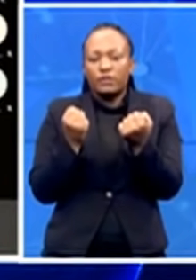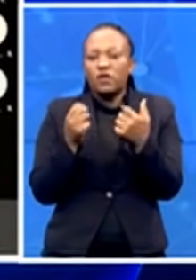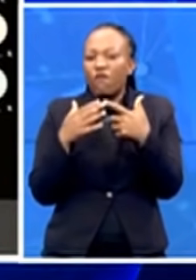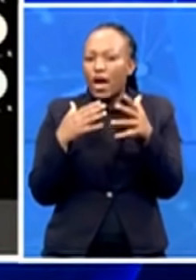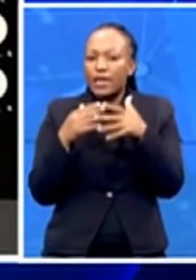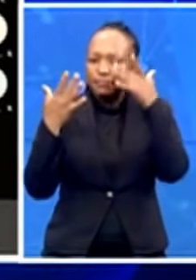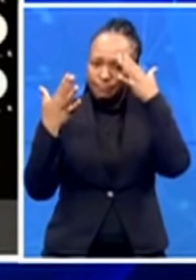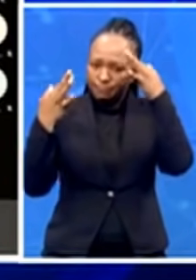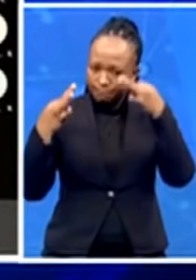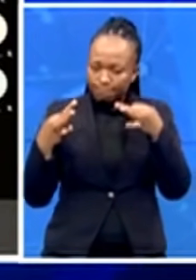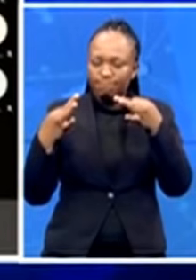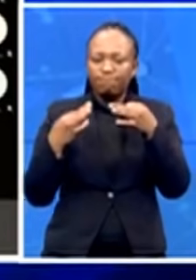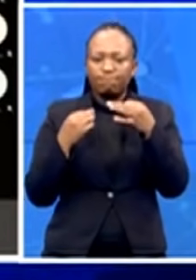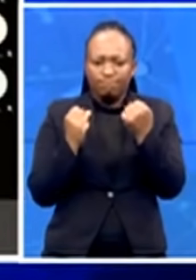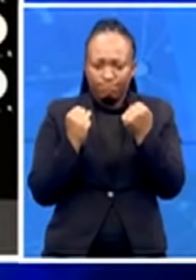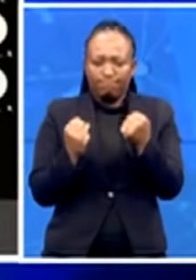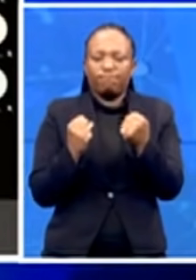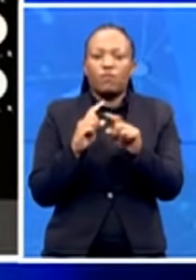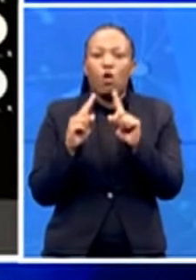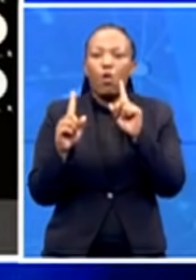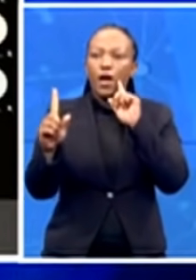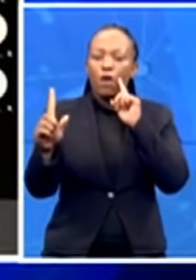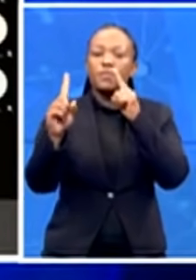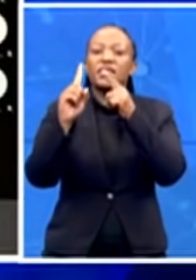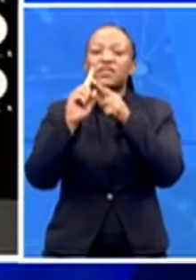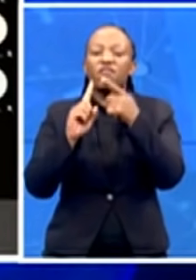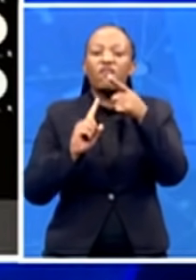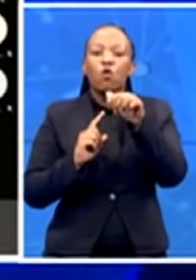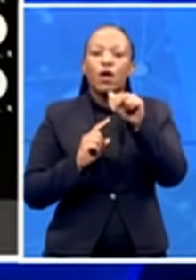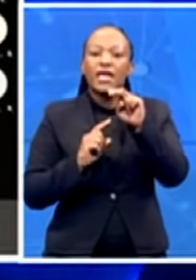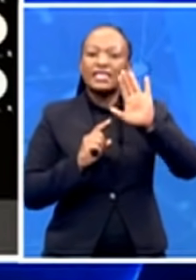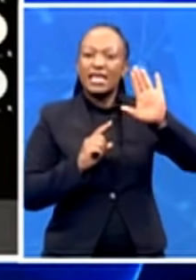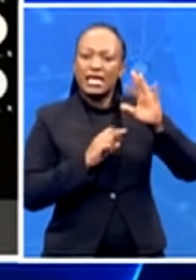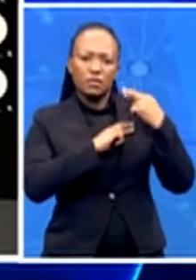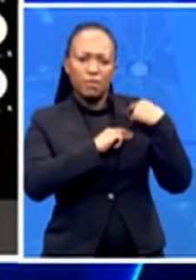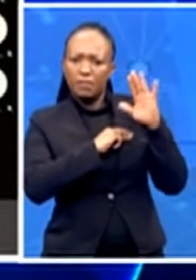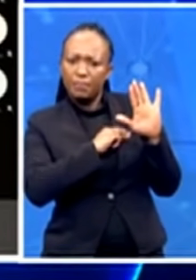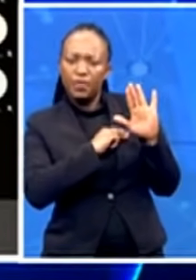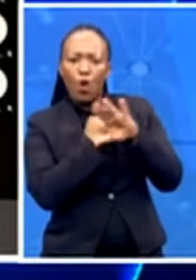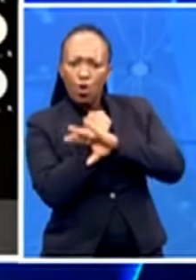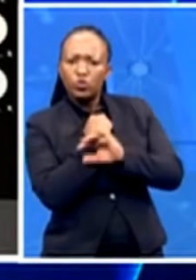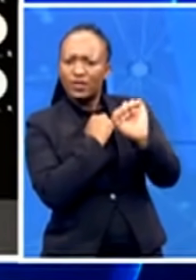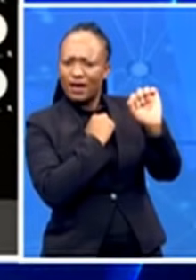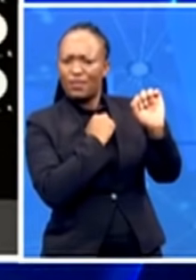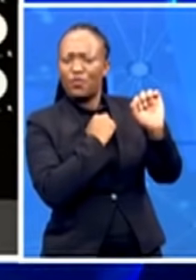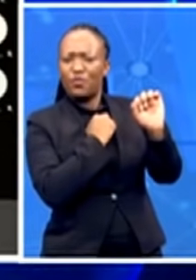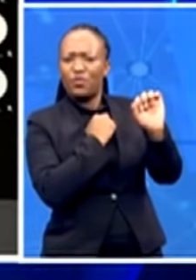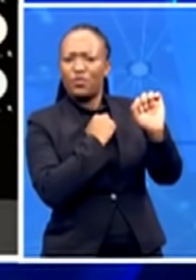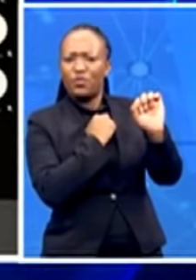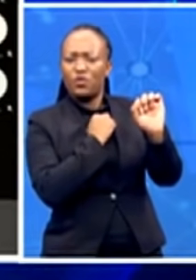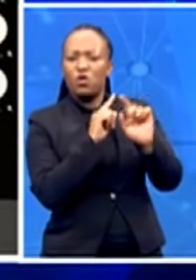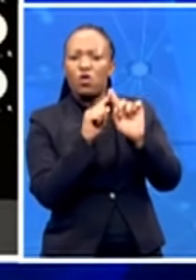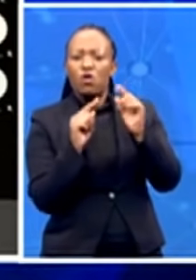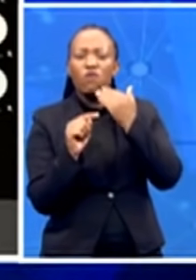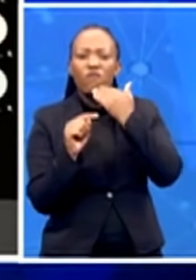the objectives of the ANC as set out in its constitution, in particular, the commitment to social justice and